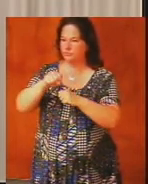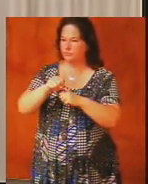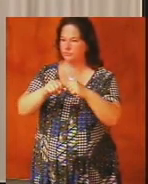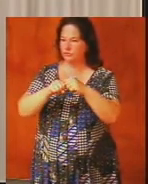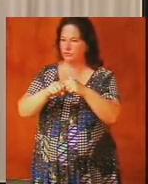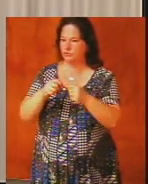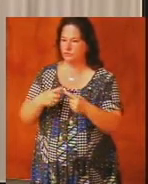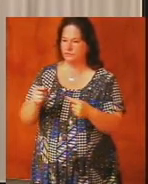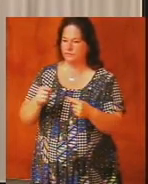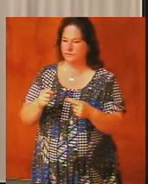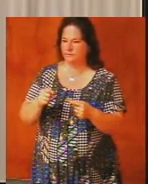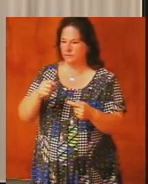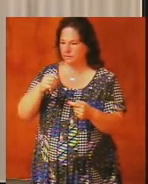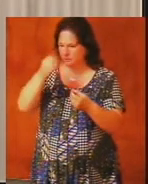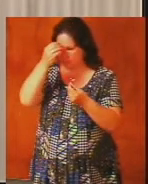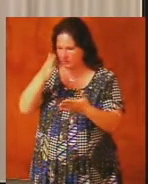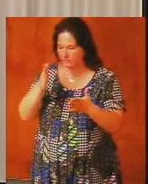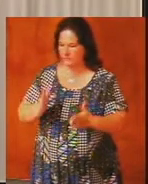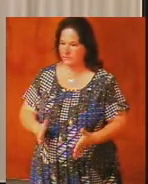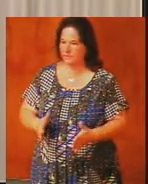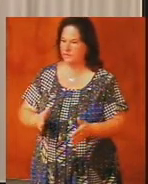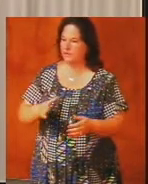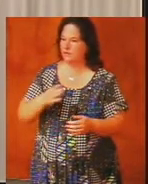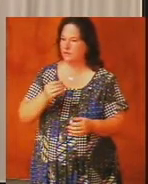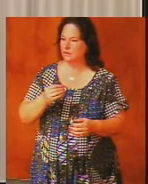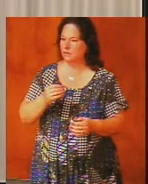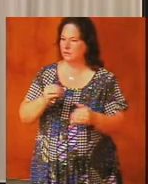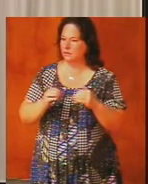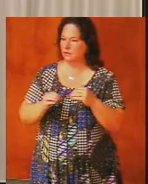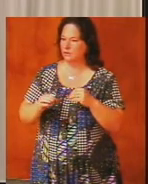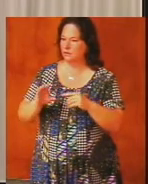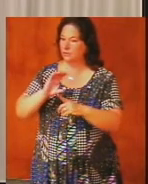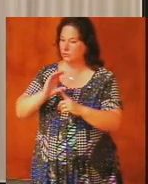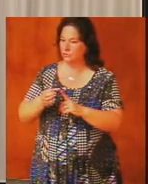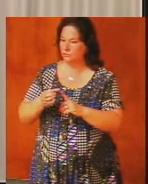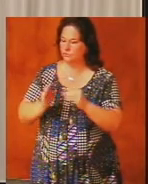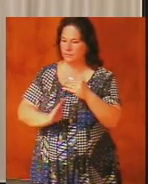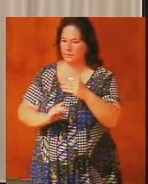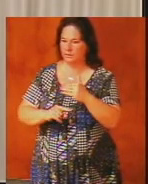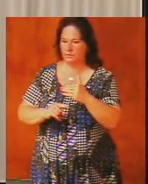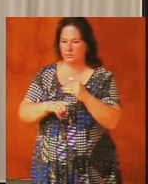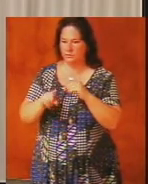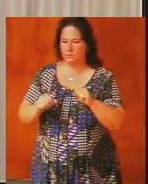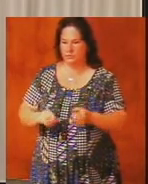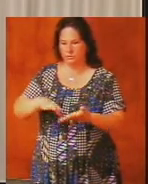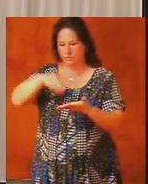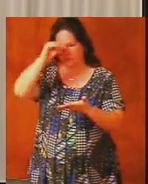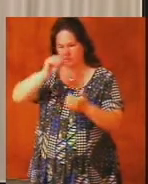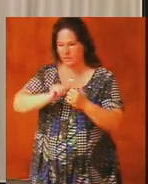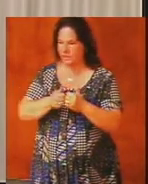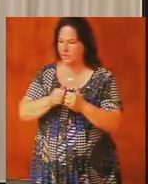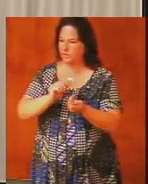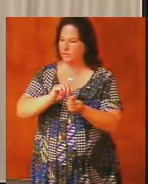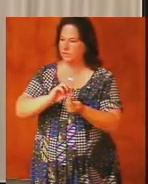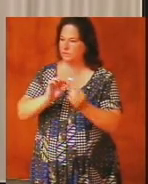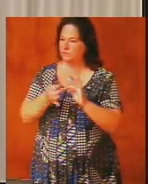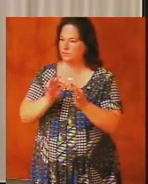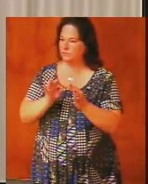from commentaries and cultural background. You can learn how to interpret difficult